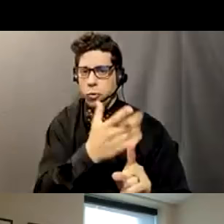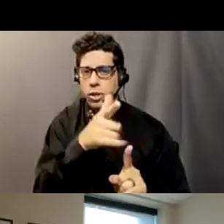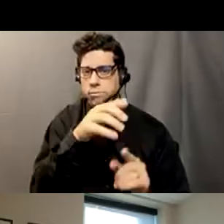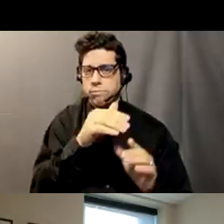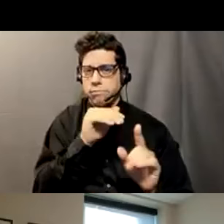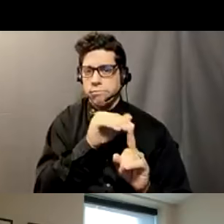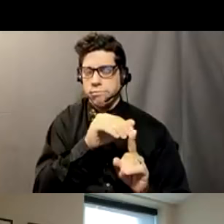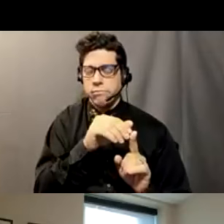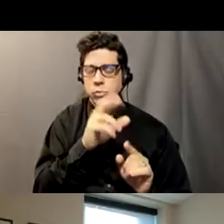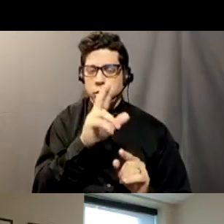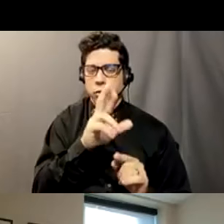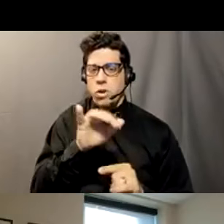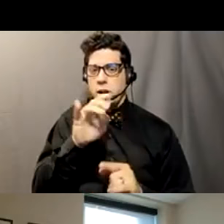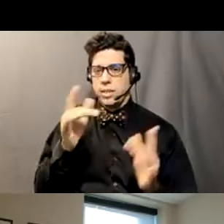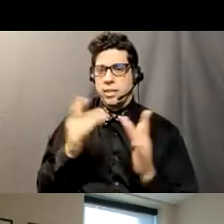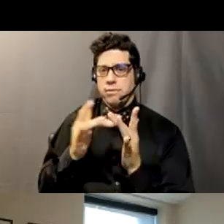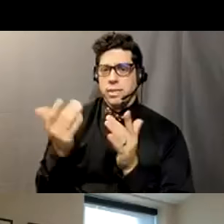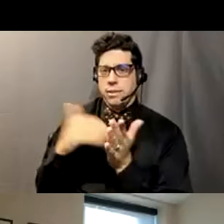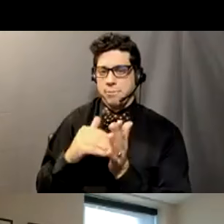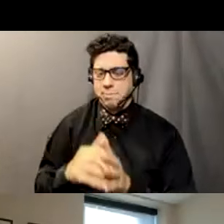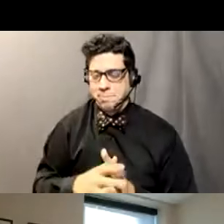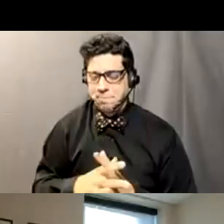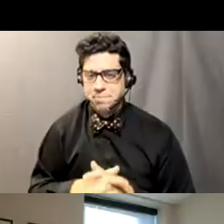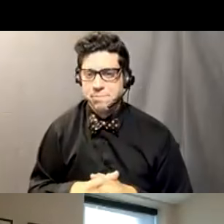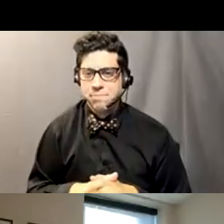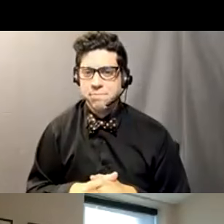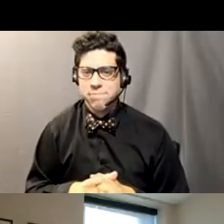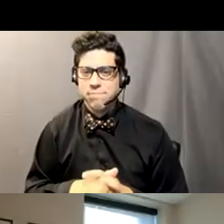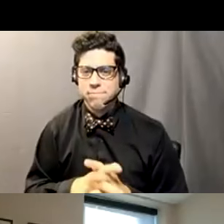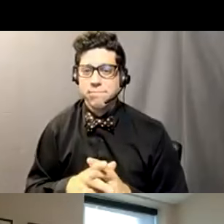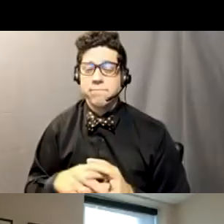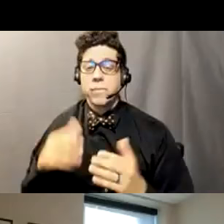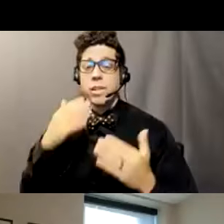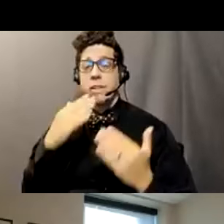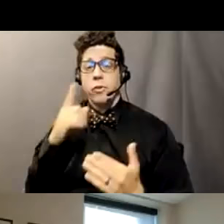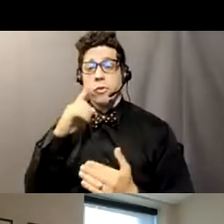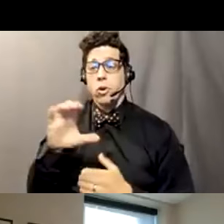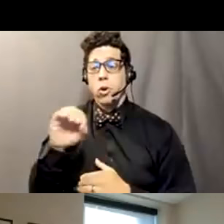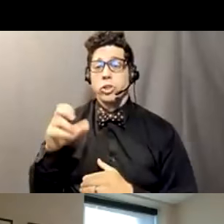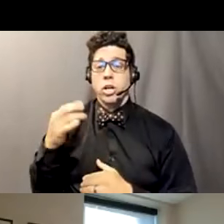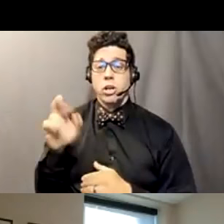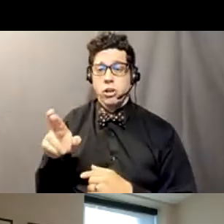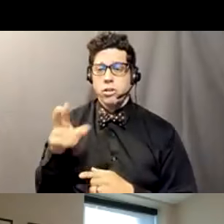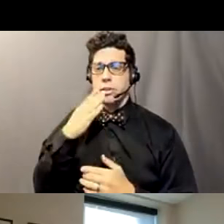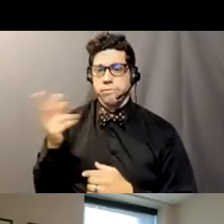with you. Yeah. And thank you to you and Rebecca. It was also put in the chat,